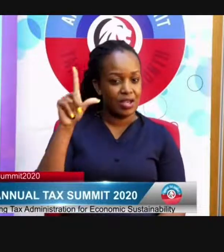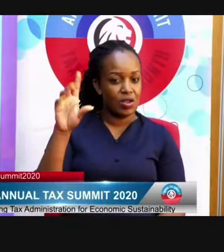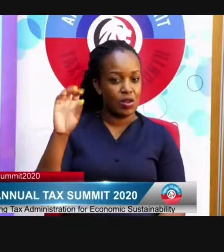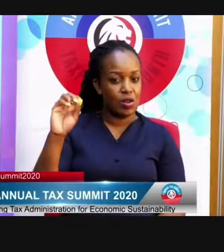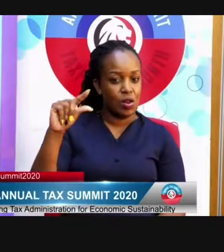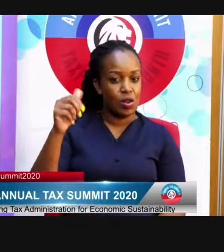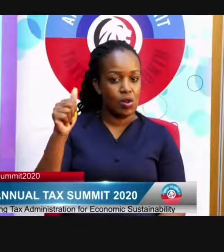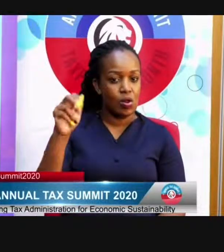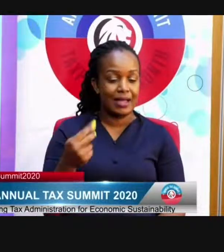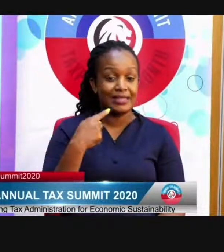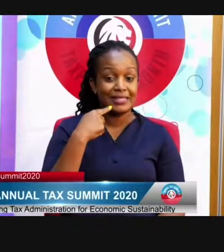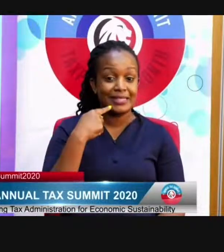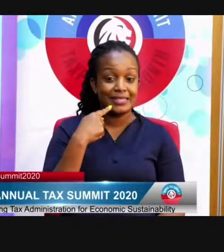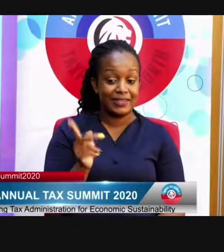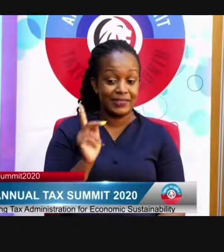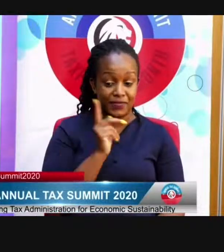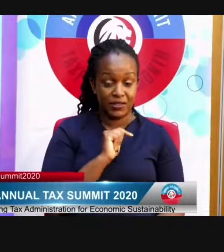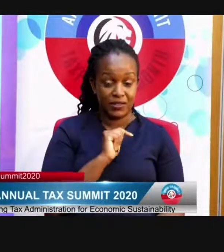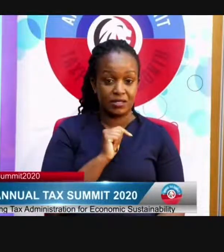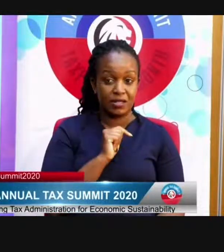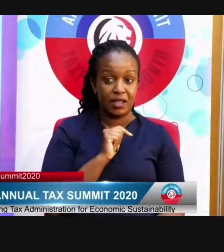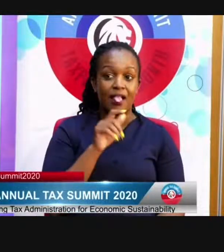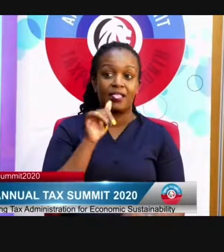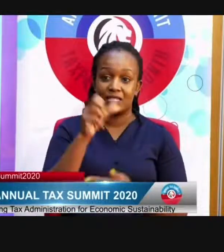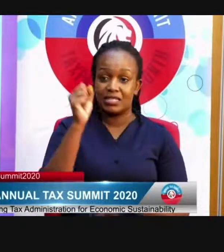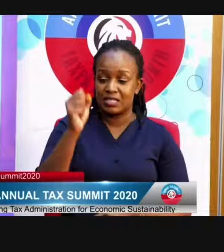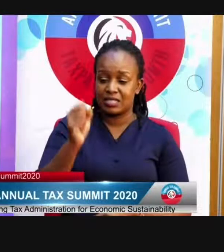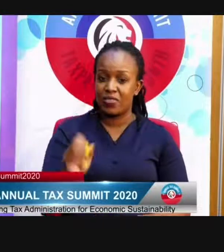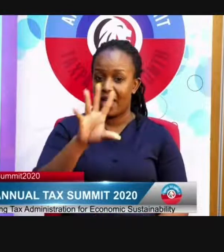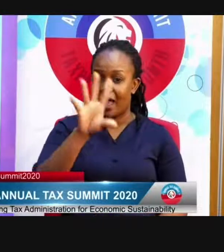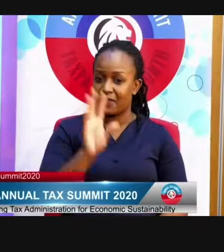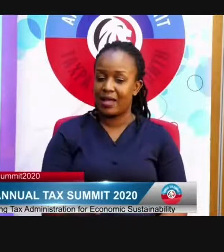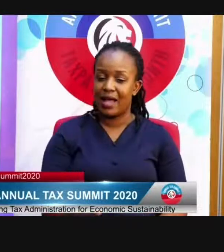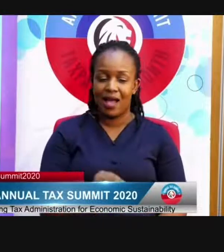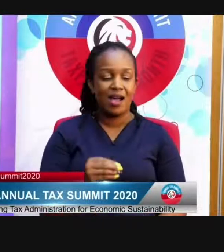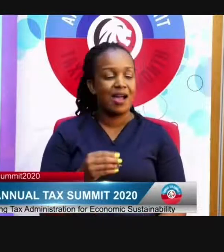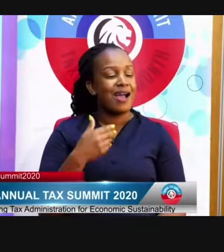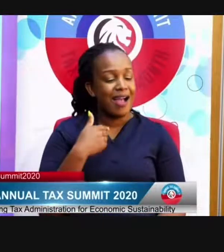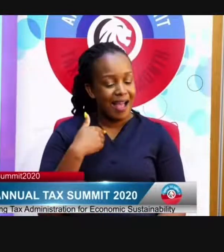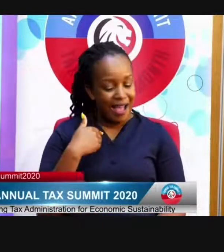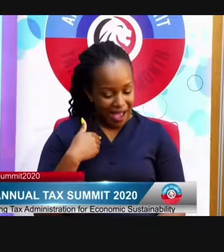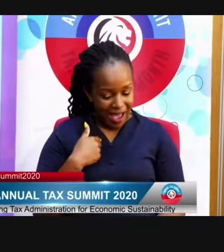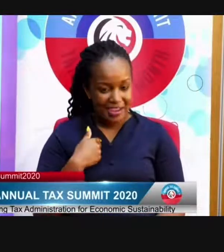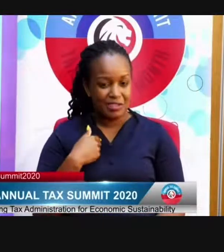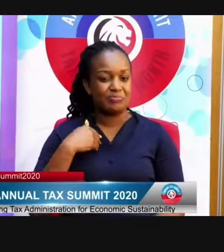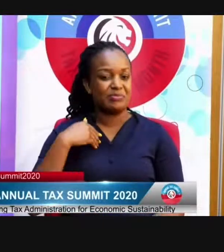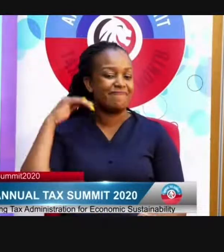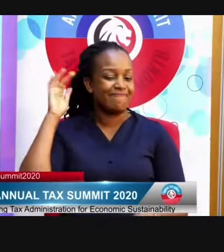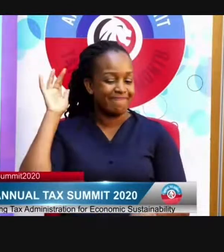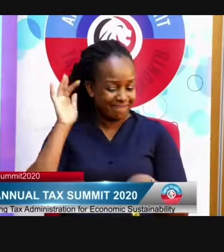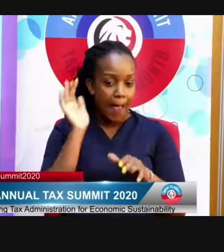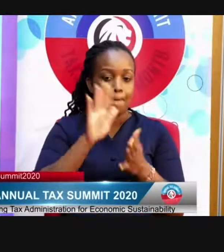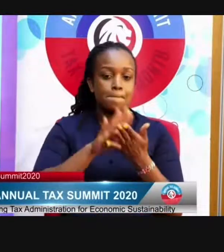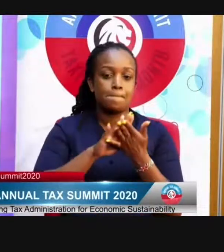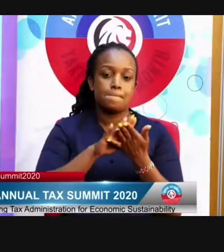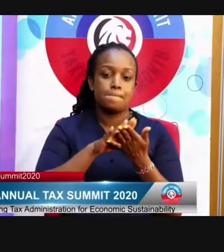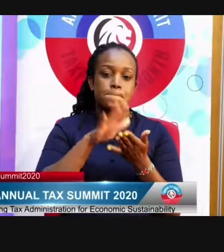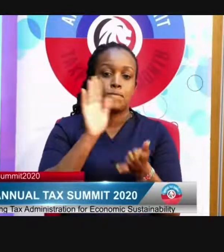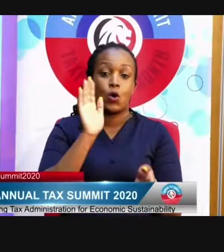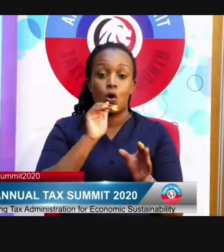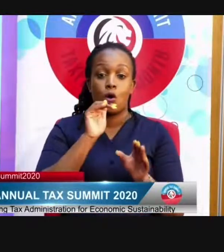Africa would be the hardest hit in terms of all the other African countries.